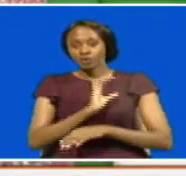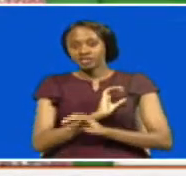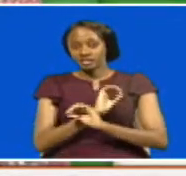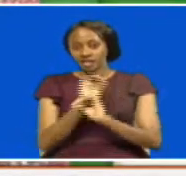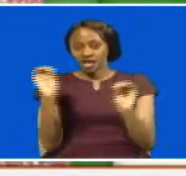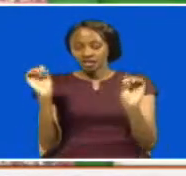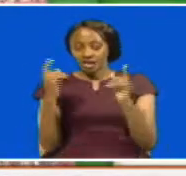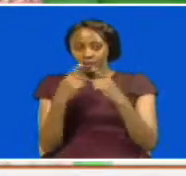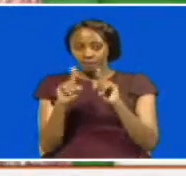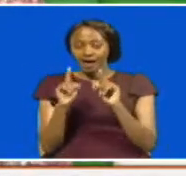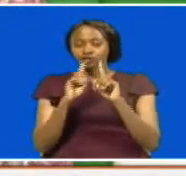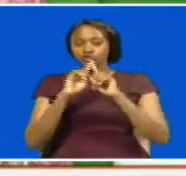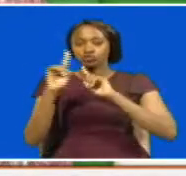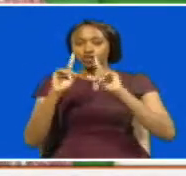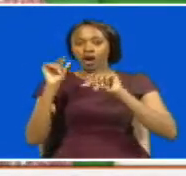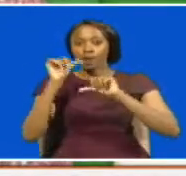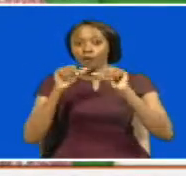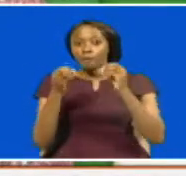at many of the issues